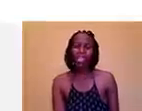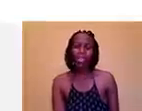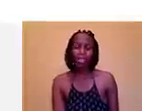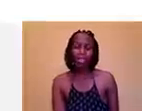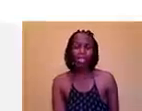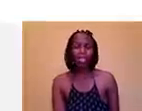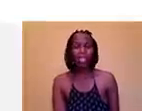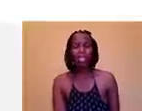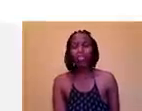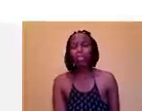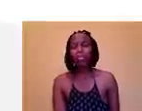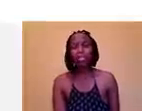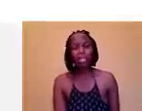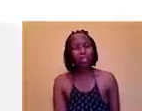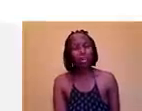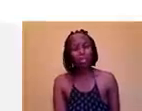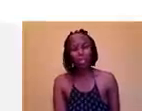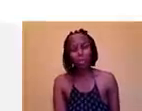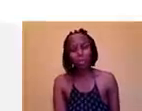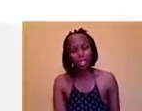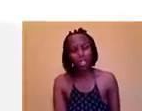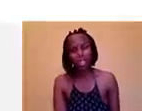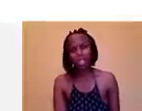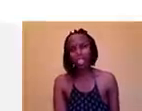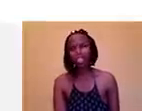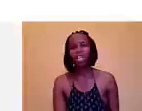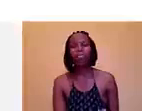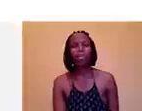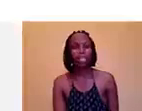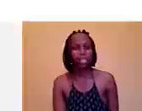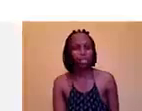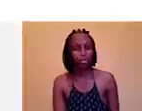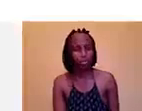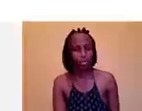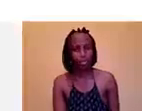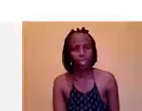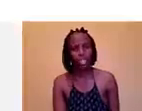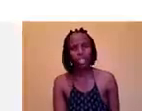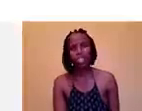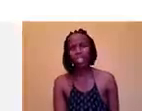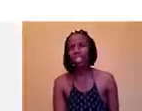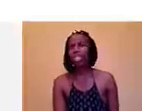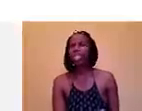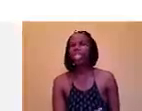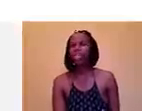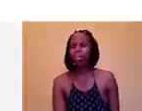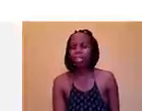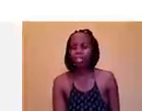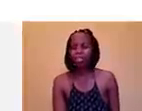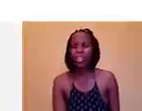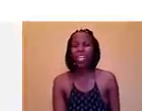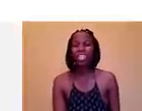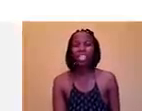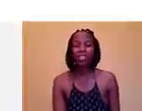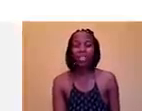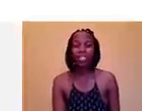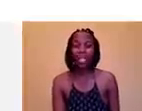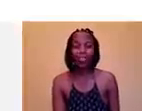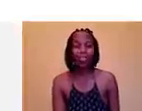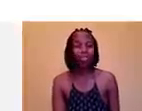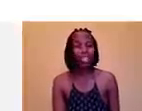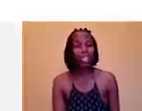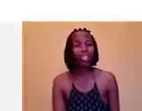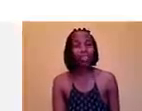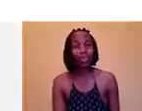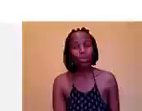links that are included in that email will tell you about note-taking, the importance of note-taking, the importance of trying